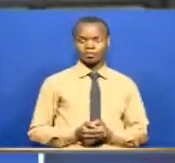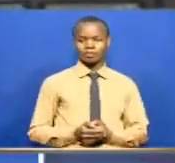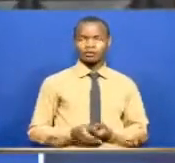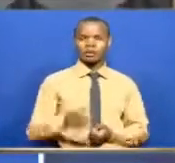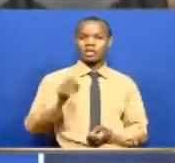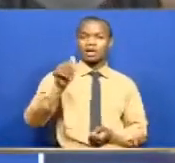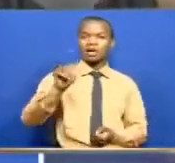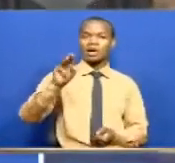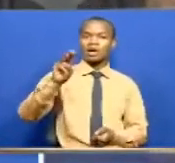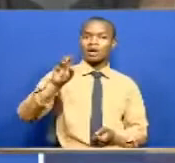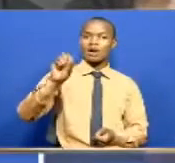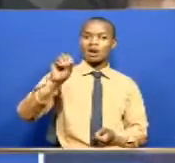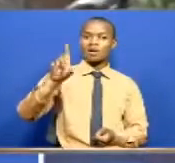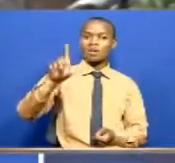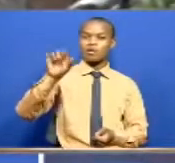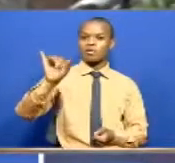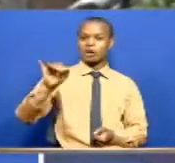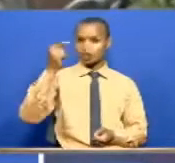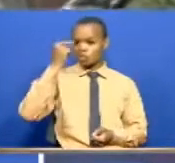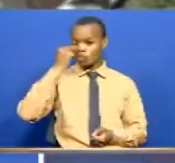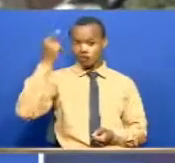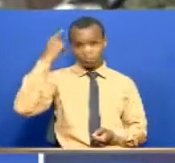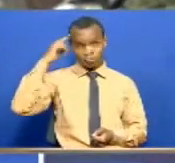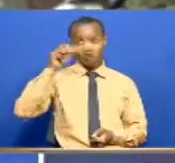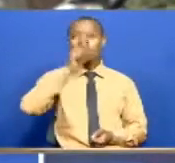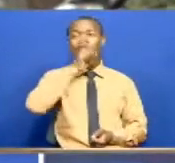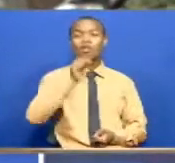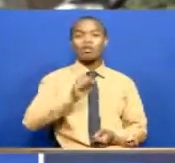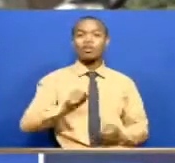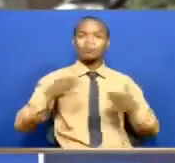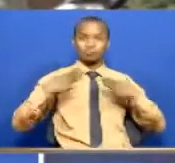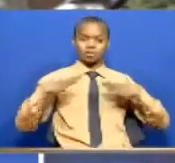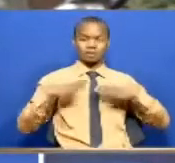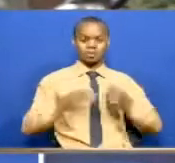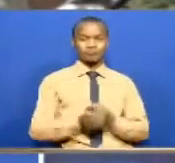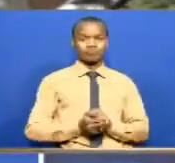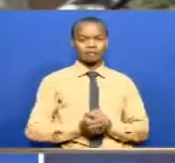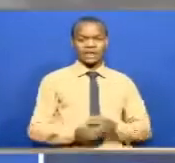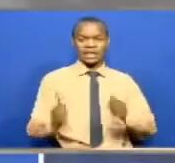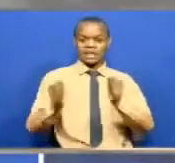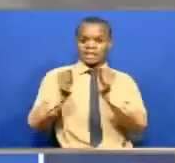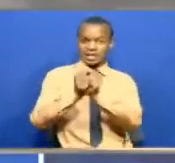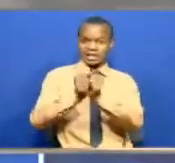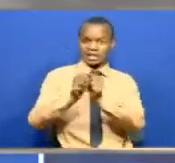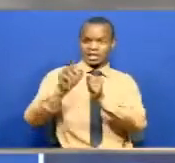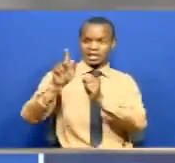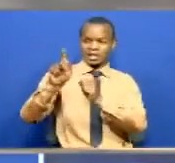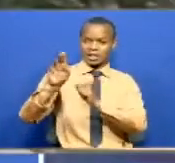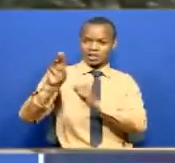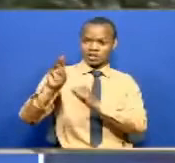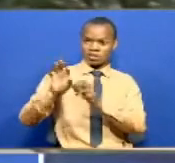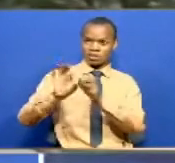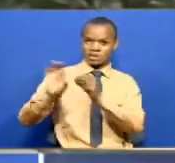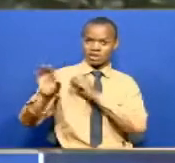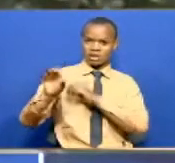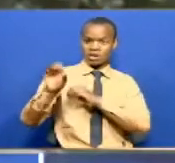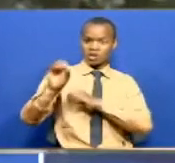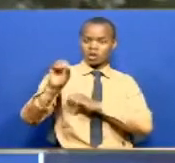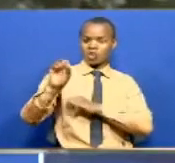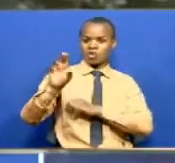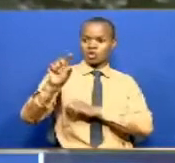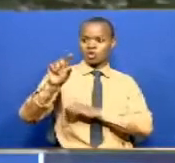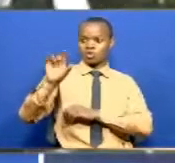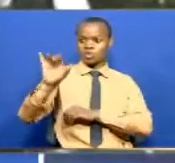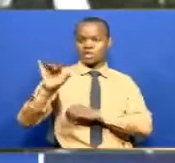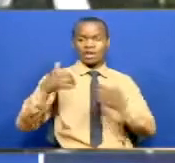Amolly Home for the Elderly. This home, located 10 kilometers off Oyugis Town, is now a safe haven for at least 60